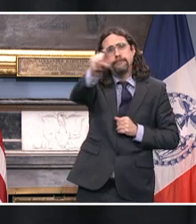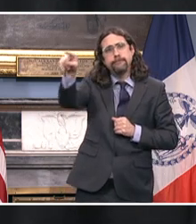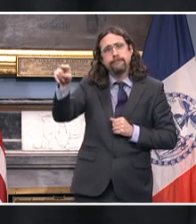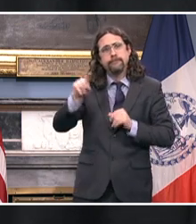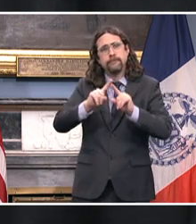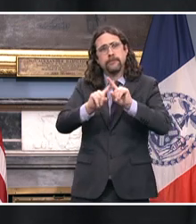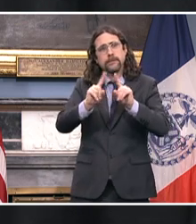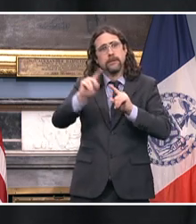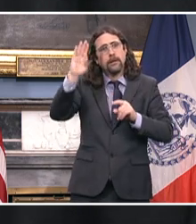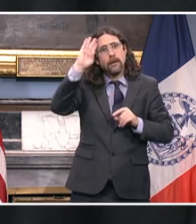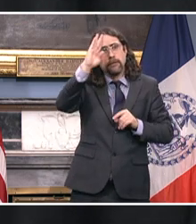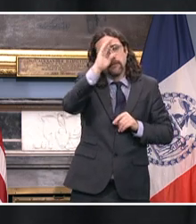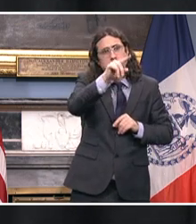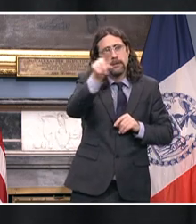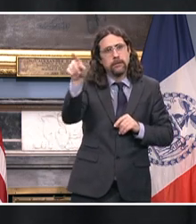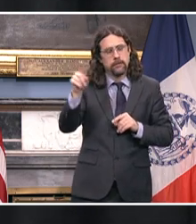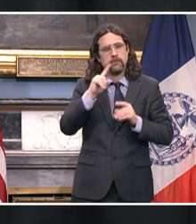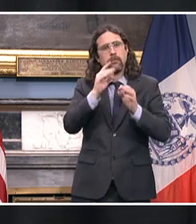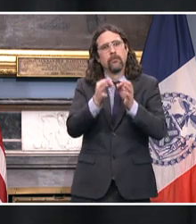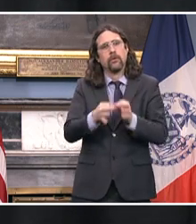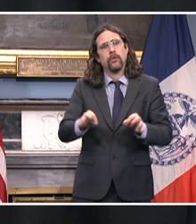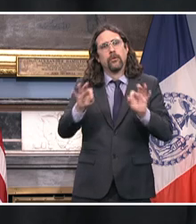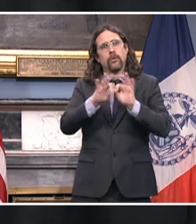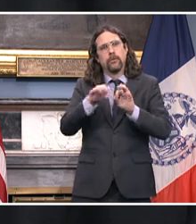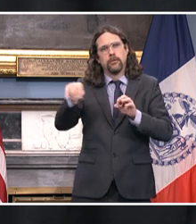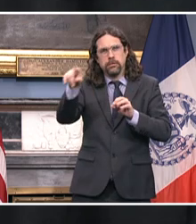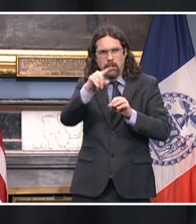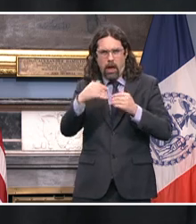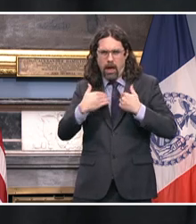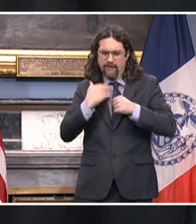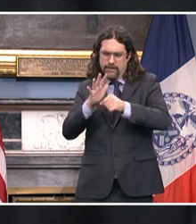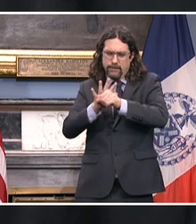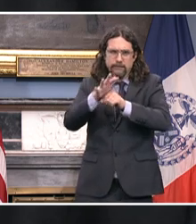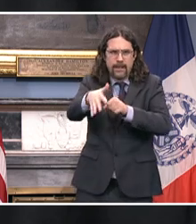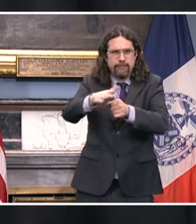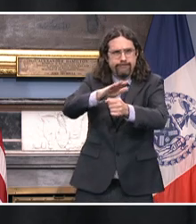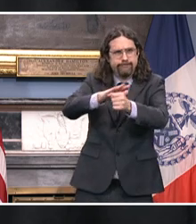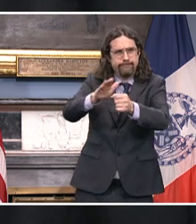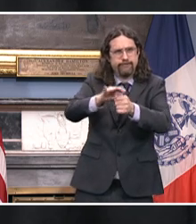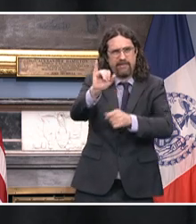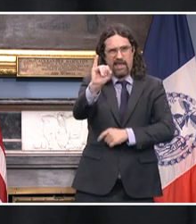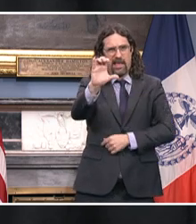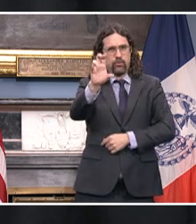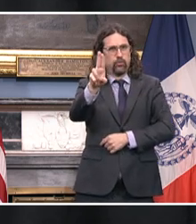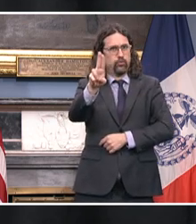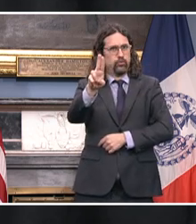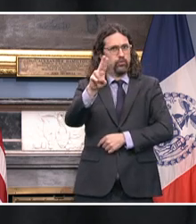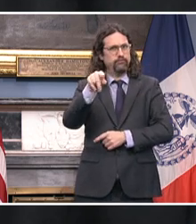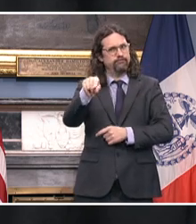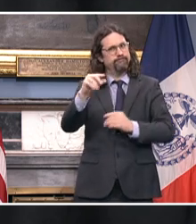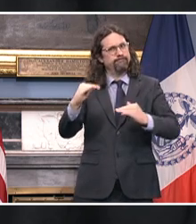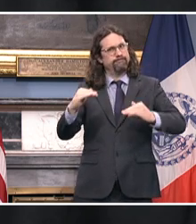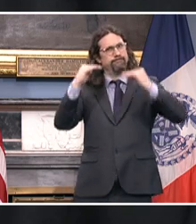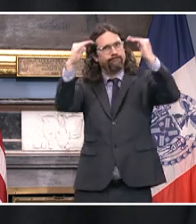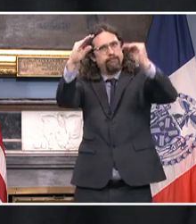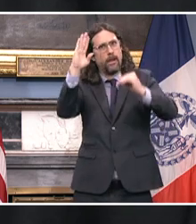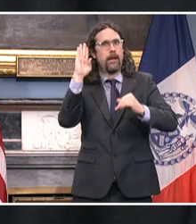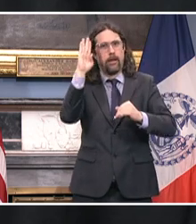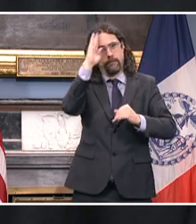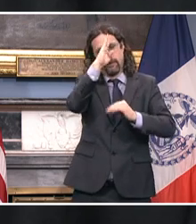keep doing that until we're sure that it's not needed and other kinds of patients come to places like this.